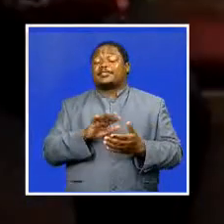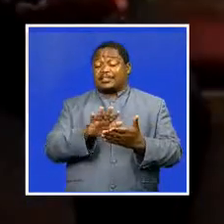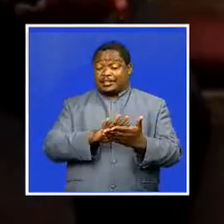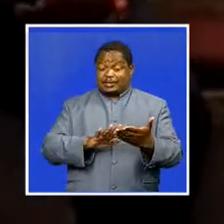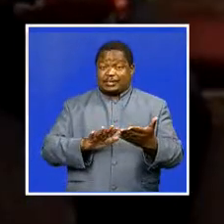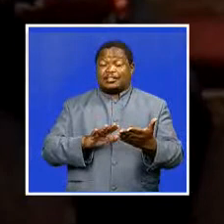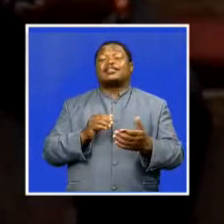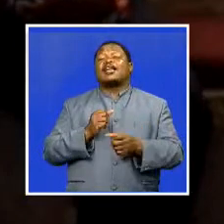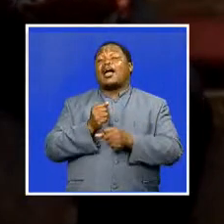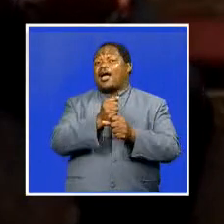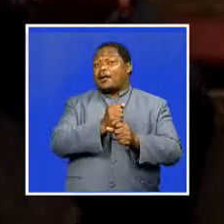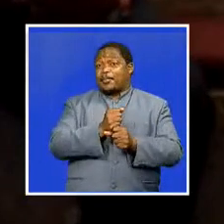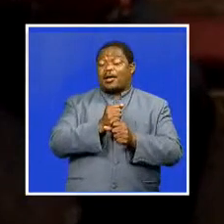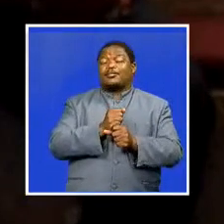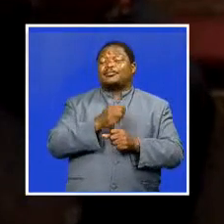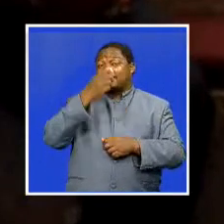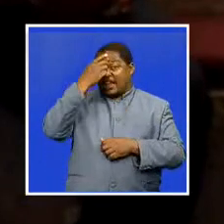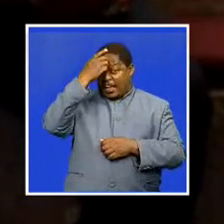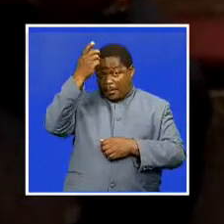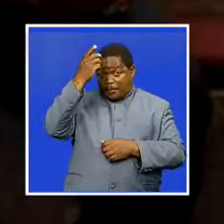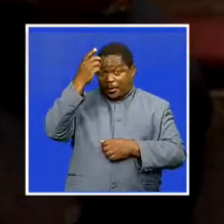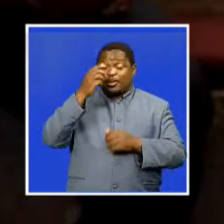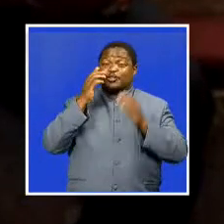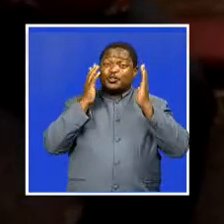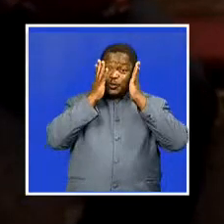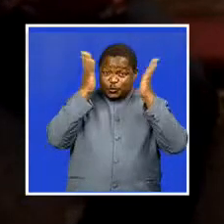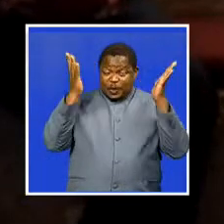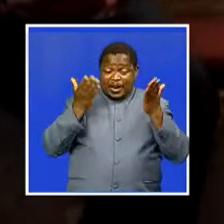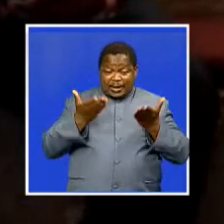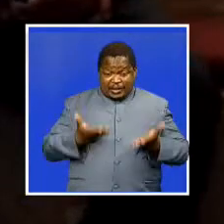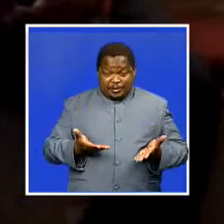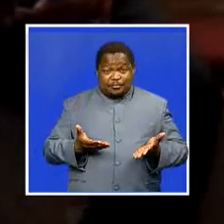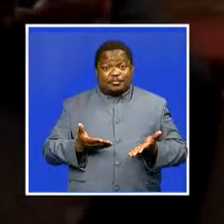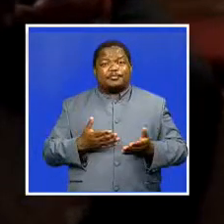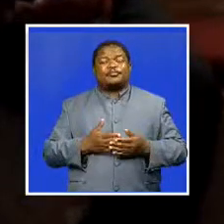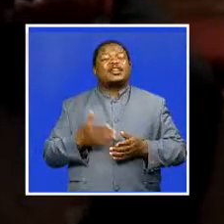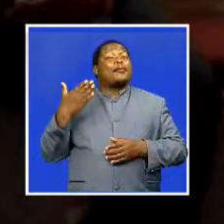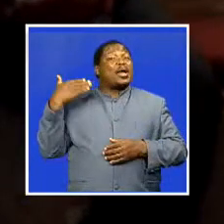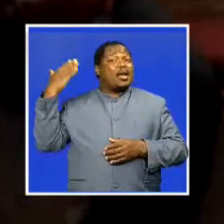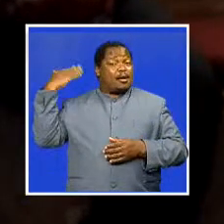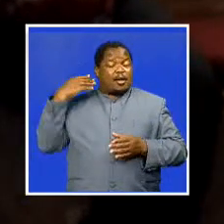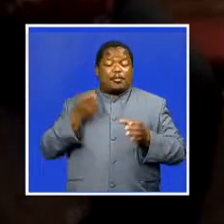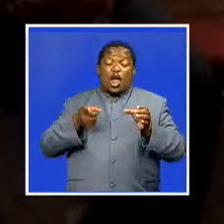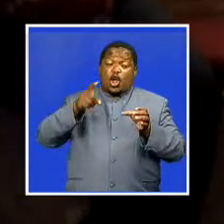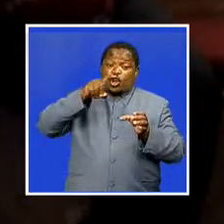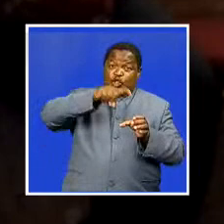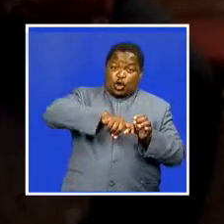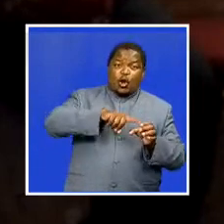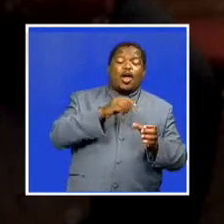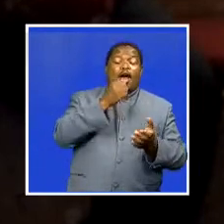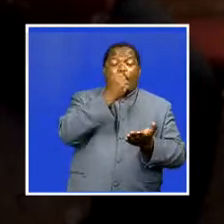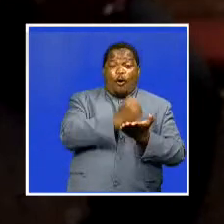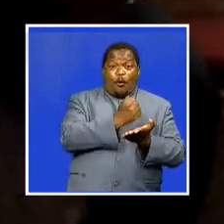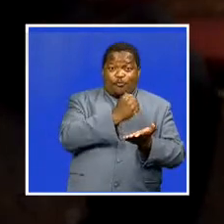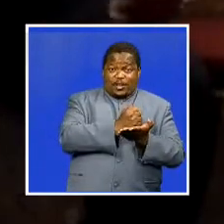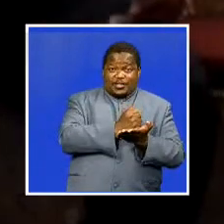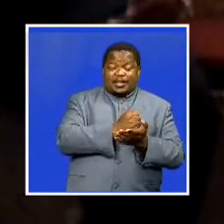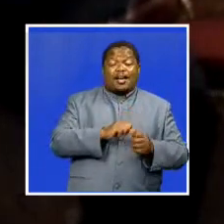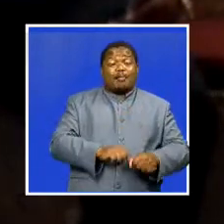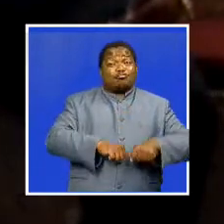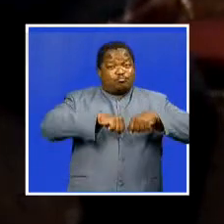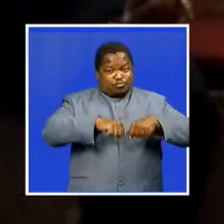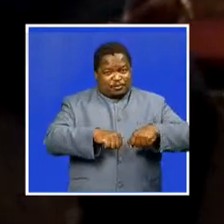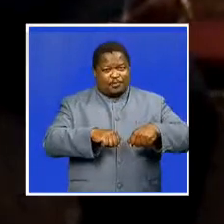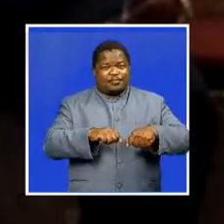noma kangithi uhulumende wembubu uthi tena kangene hovisi wakhanza simo njengoba